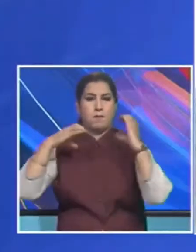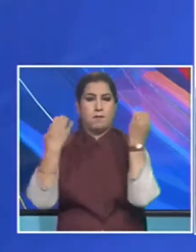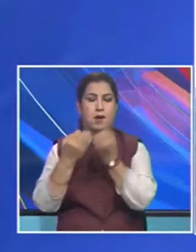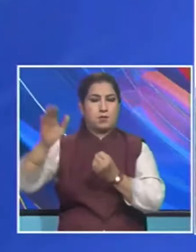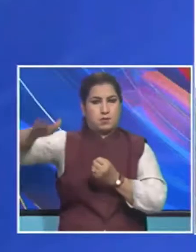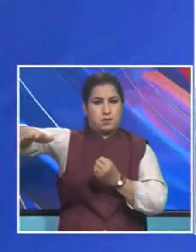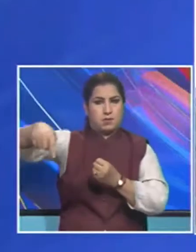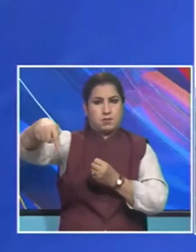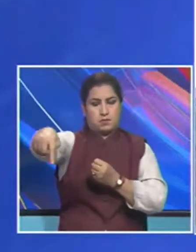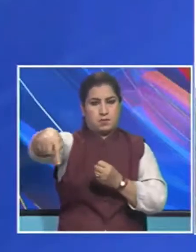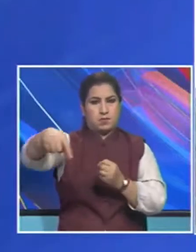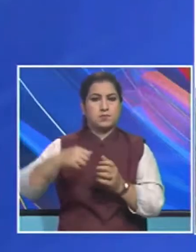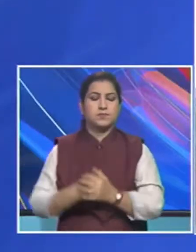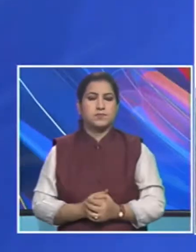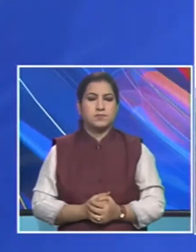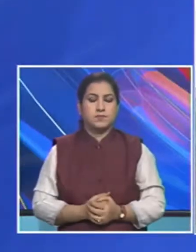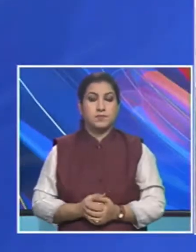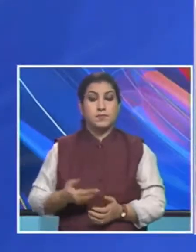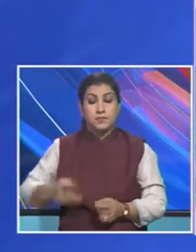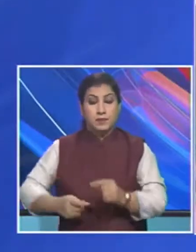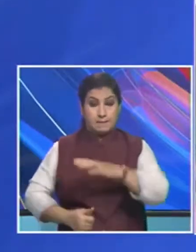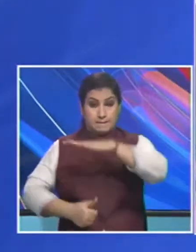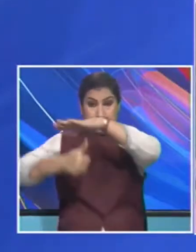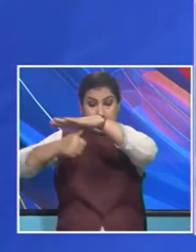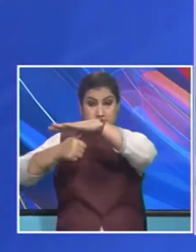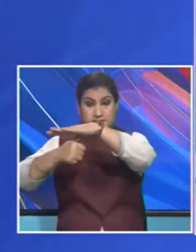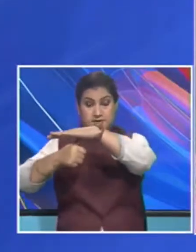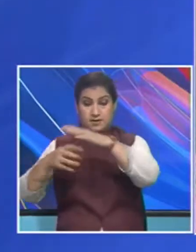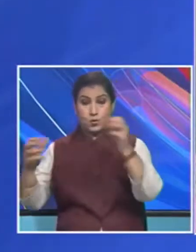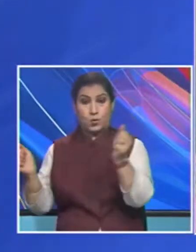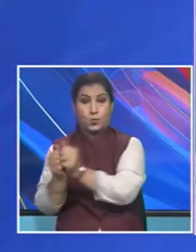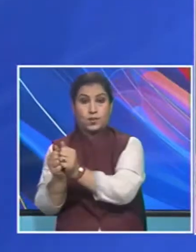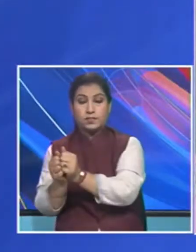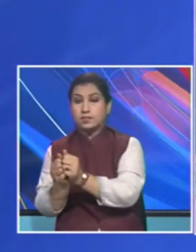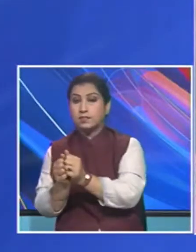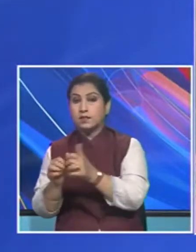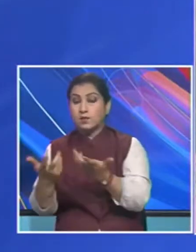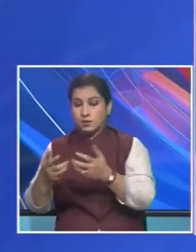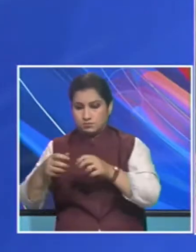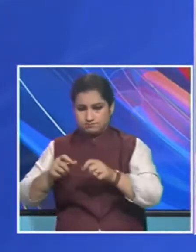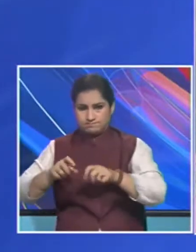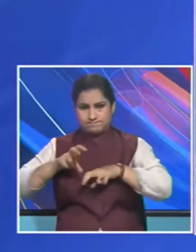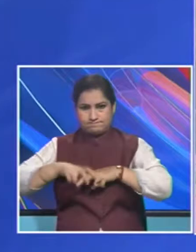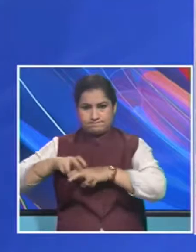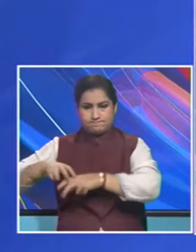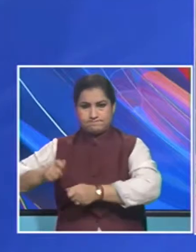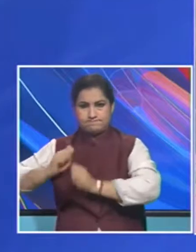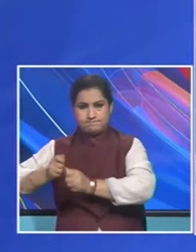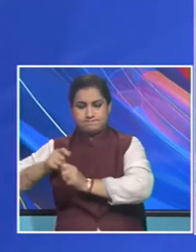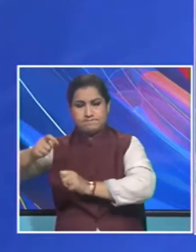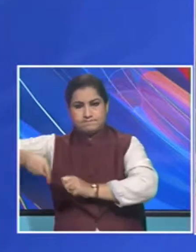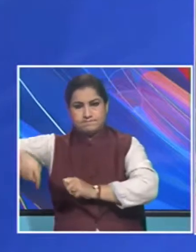The President's limousine is escorted by the President's bodyguard, proceeding to gate number 5 of Parliament House.